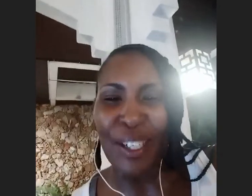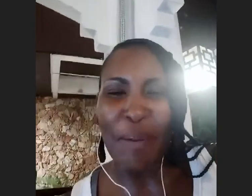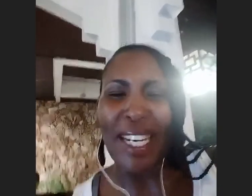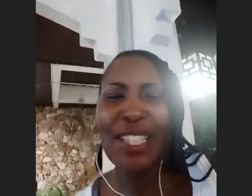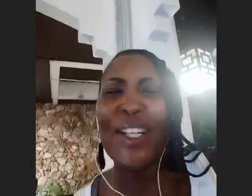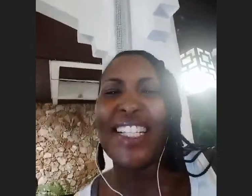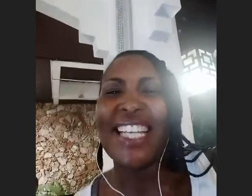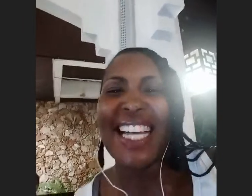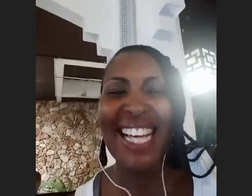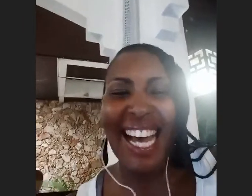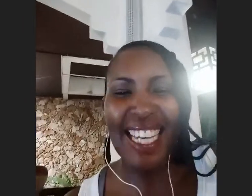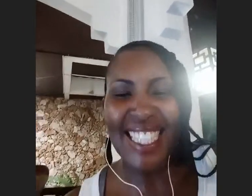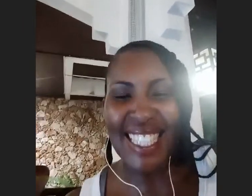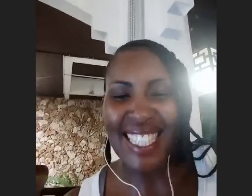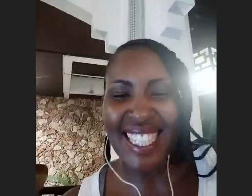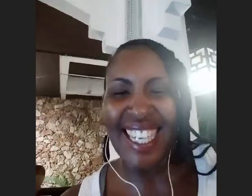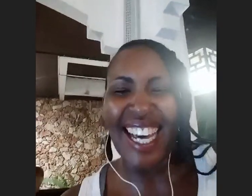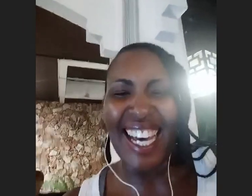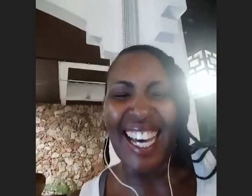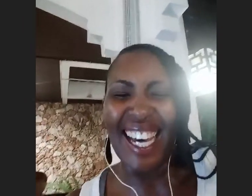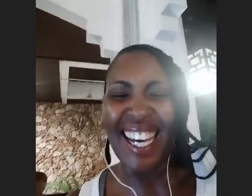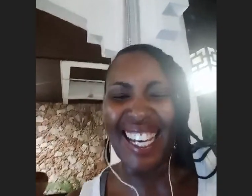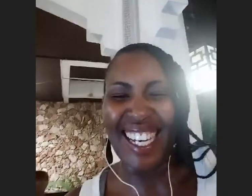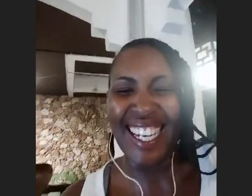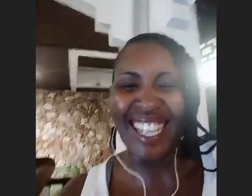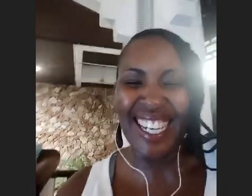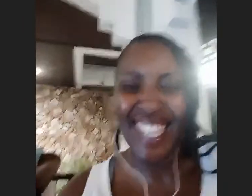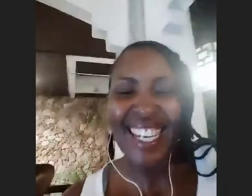for her number. It's on the chat, guys.